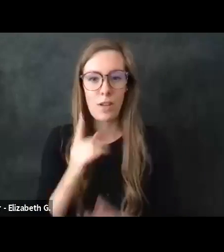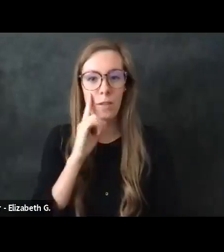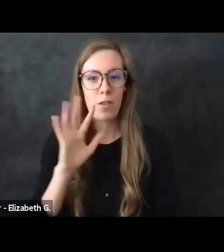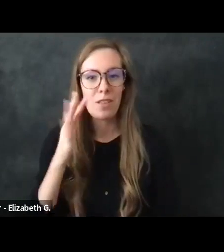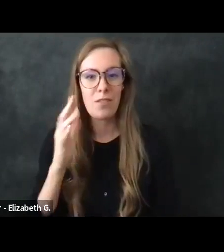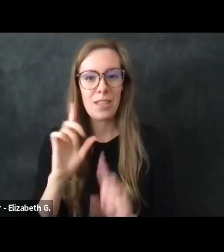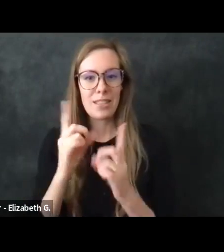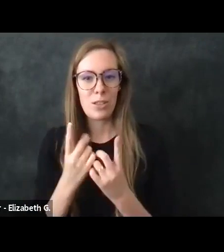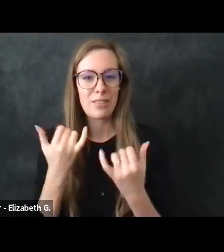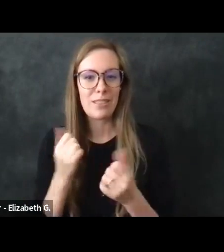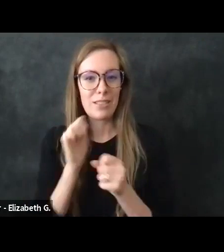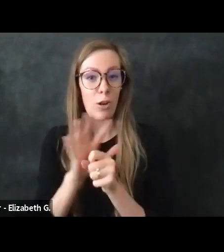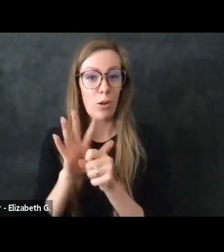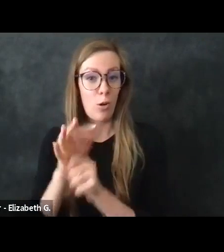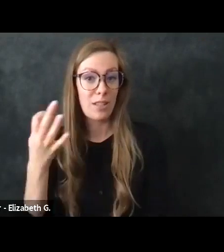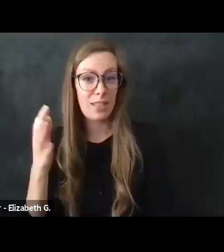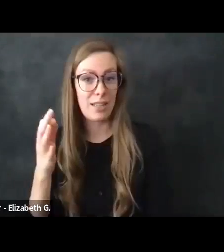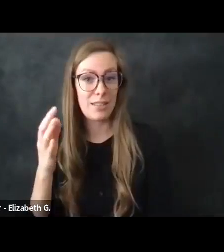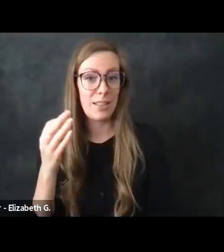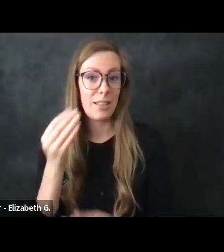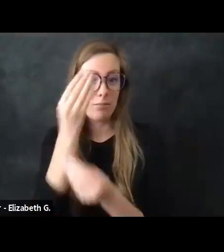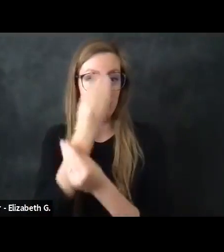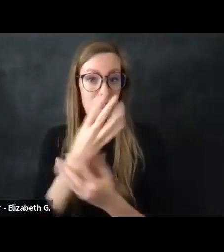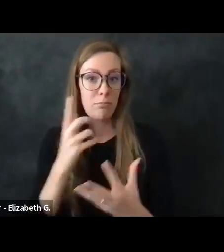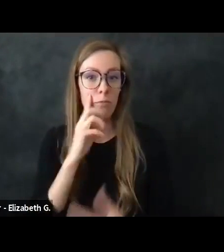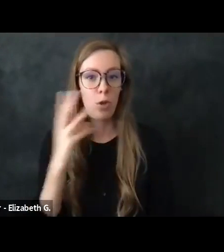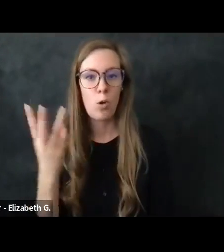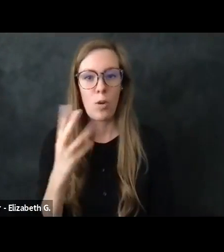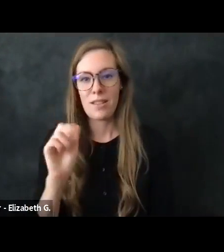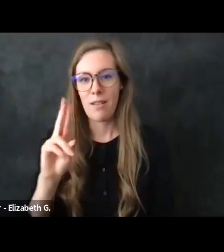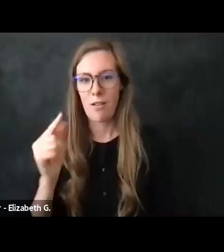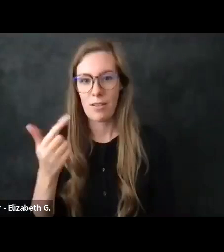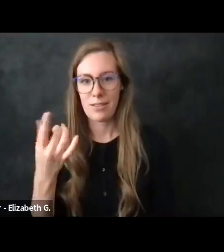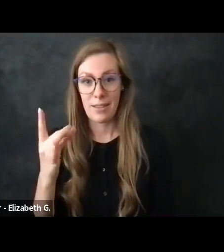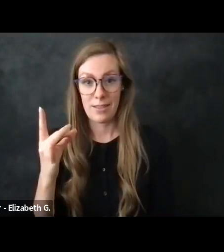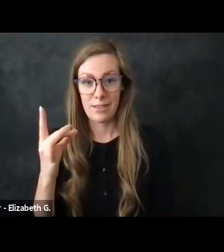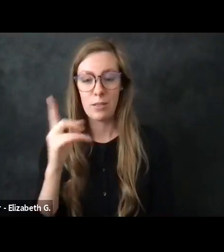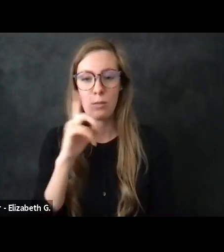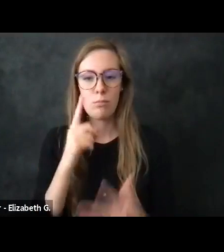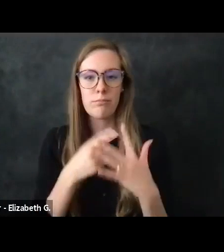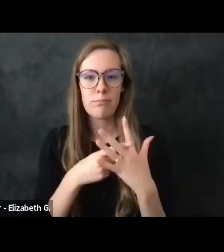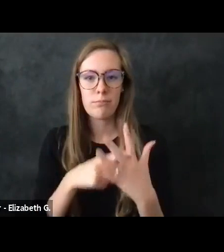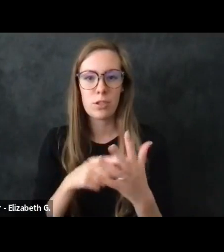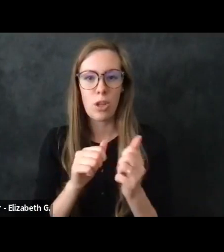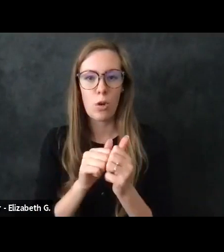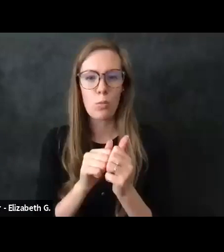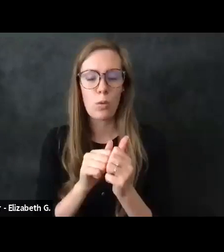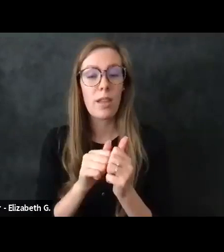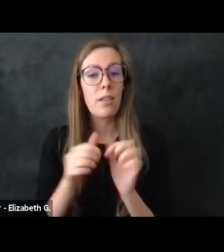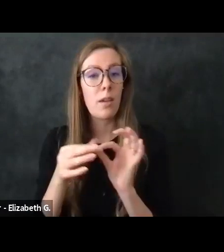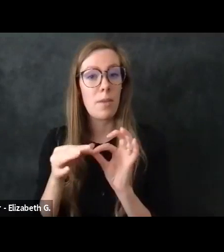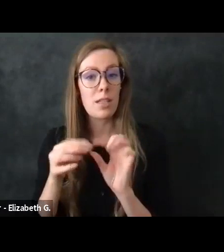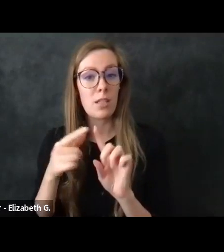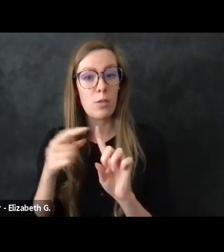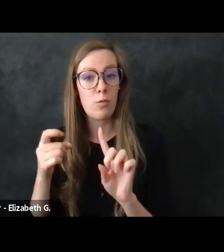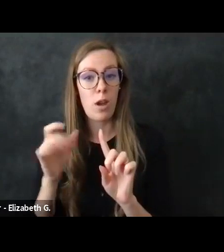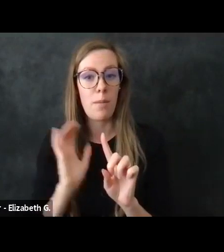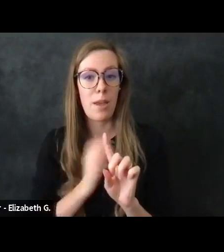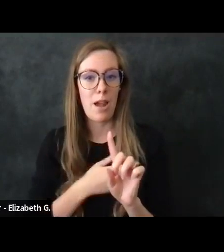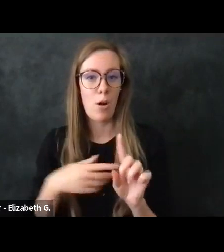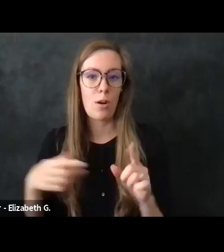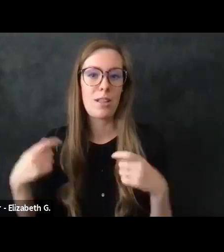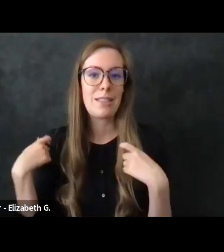our COVID-19 update for Wednesday, August 18th. We're going to go ahead and start with a brief message from Gilbert Martinez